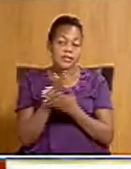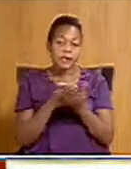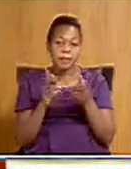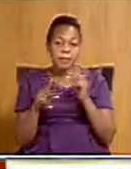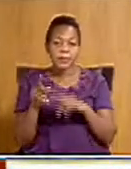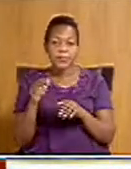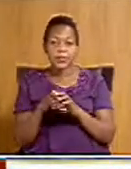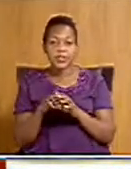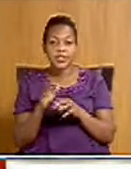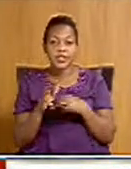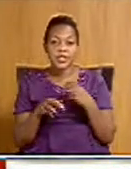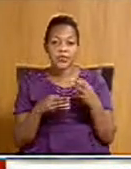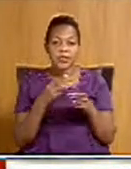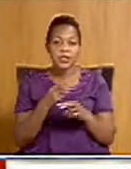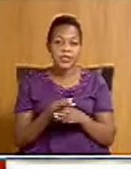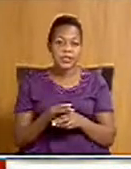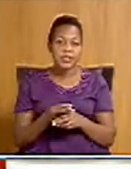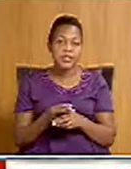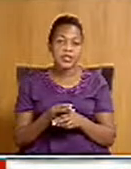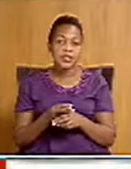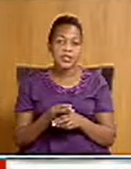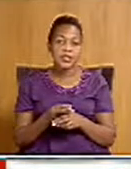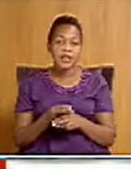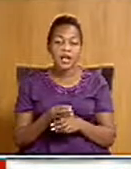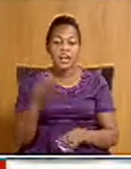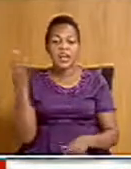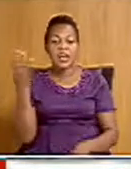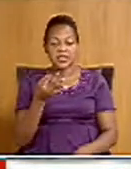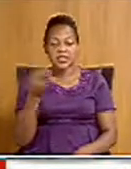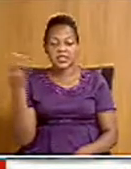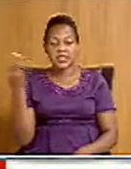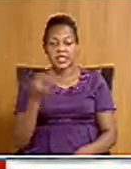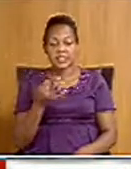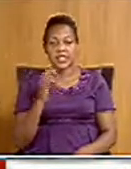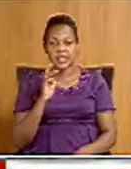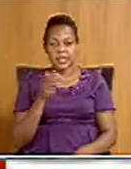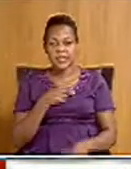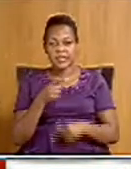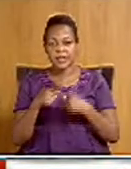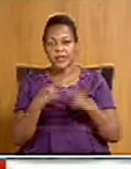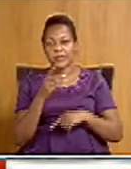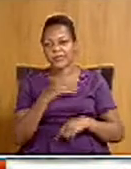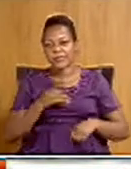in the world giving us lectures about democracy.